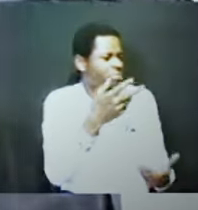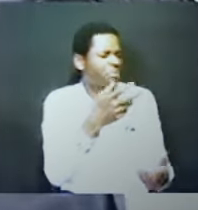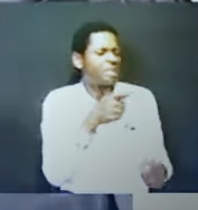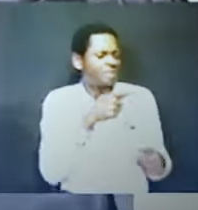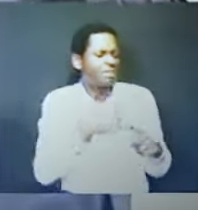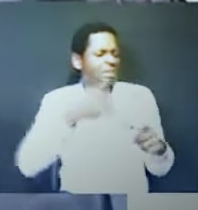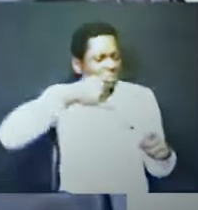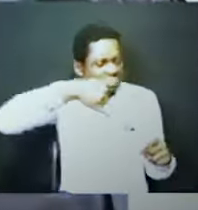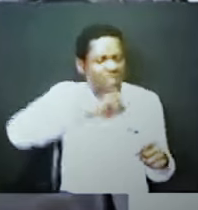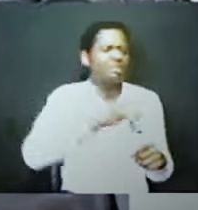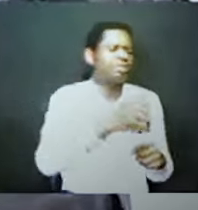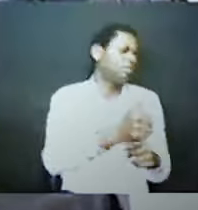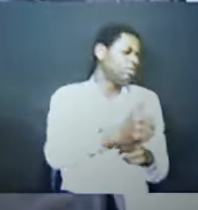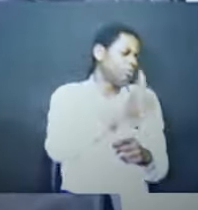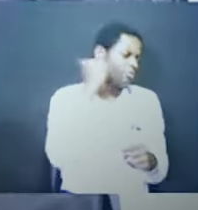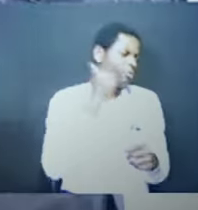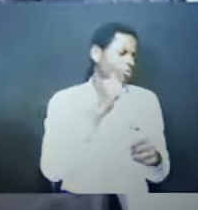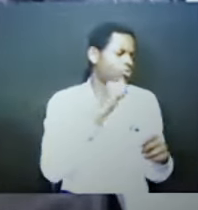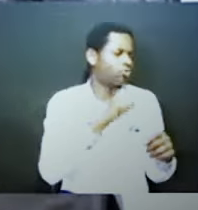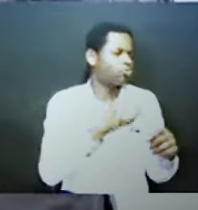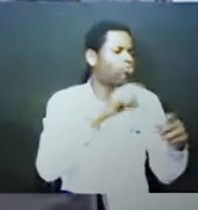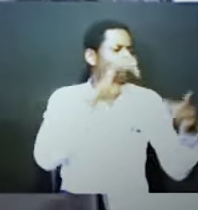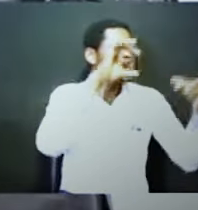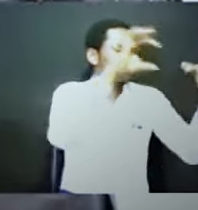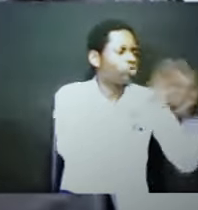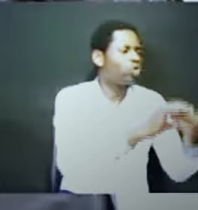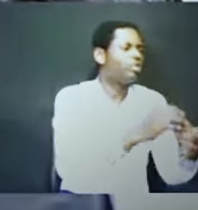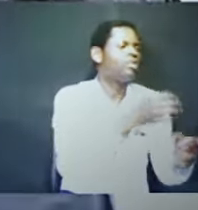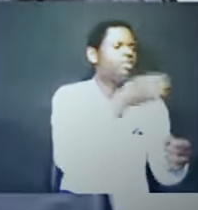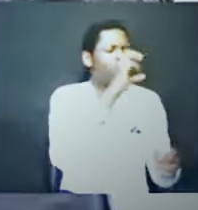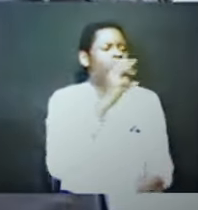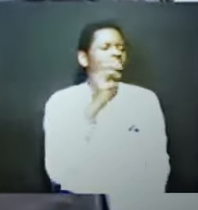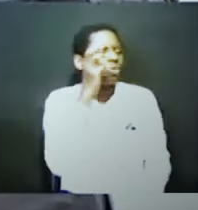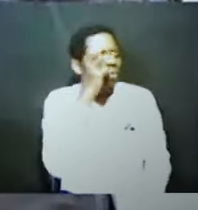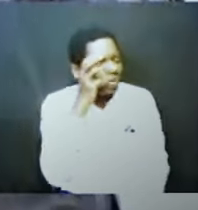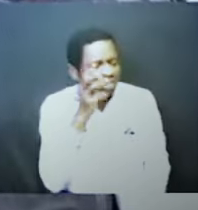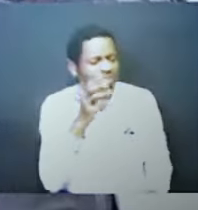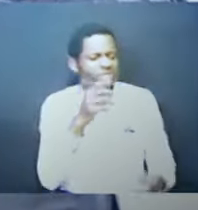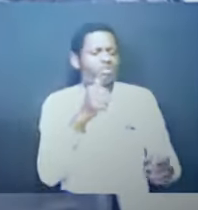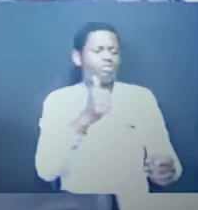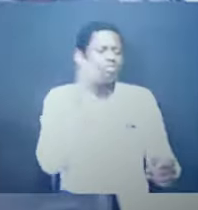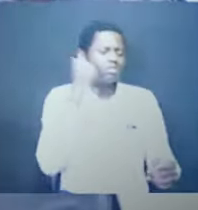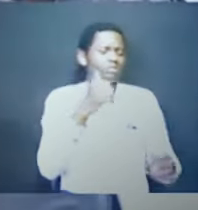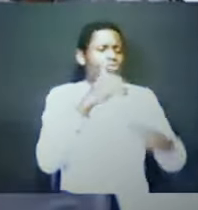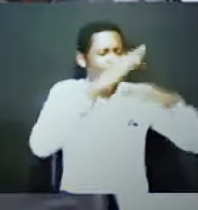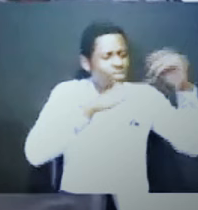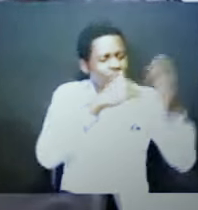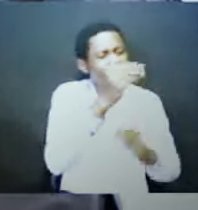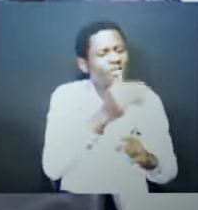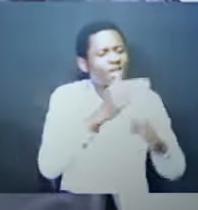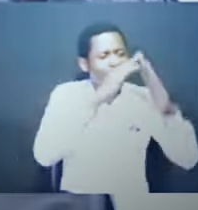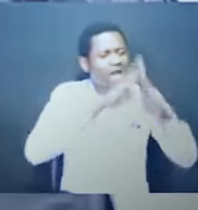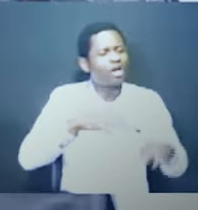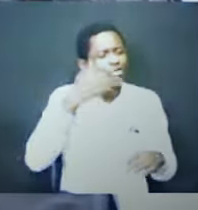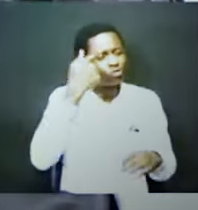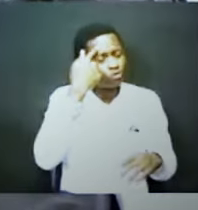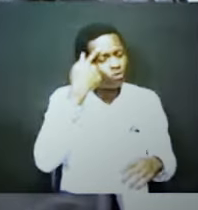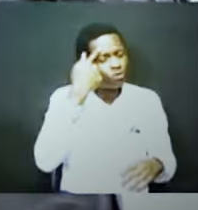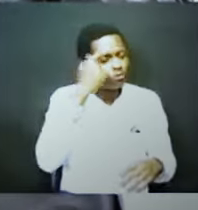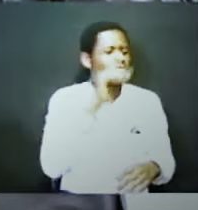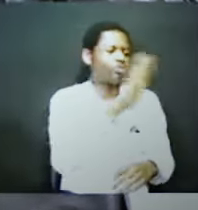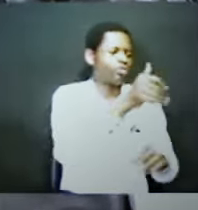told themselves, we are nomads. Okay, kind if you move do me no duba kuno say na